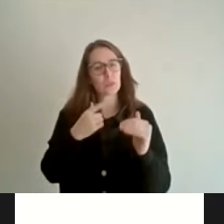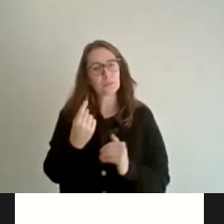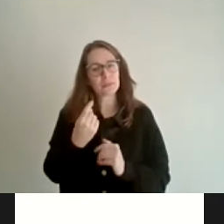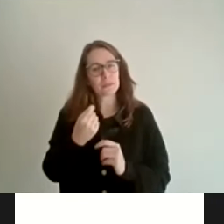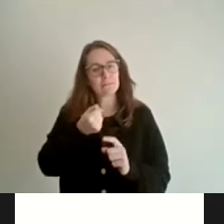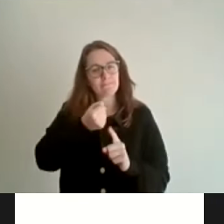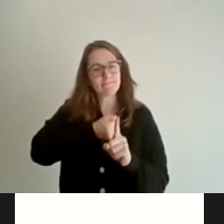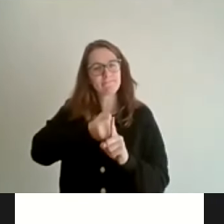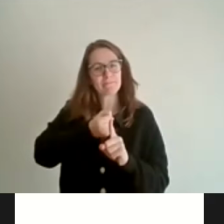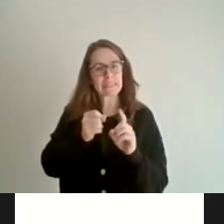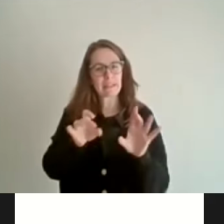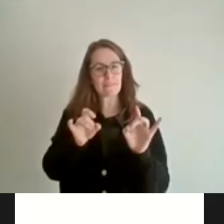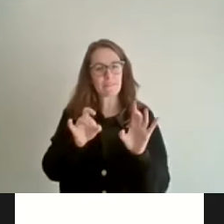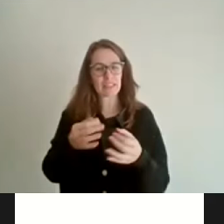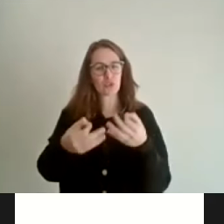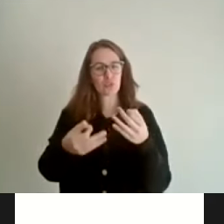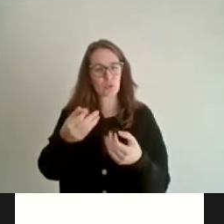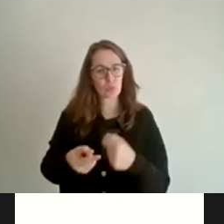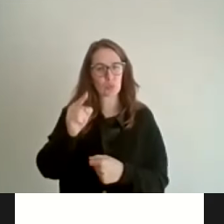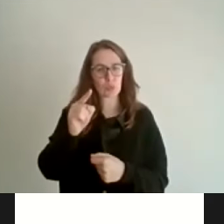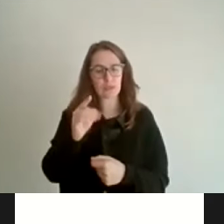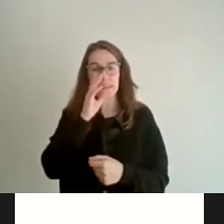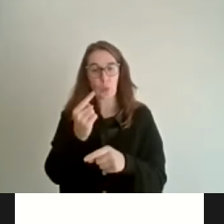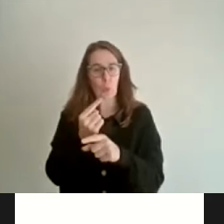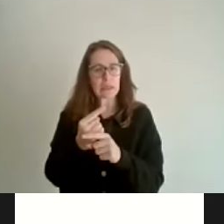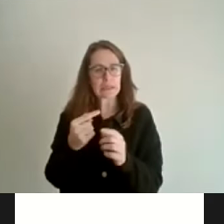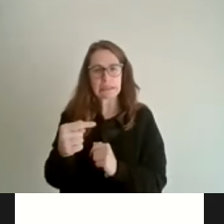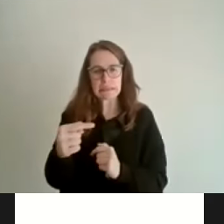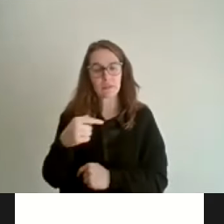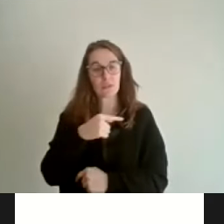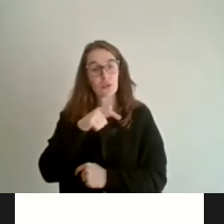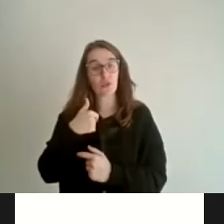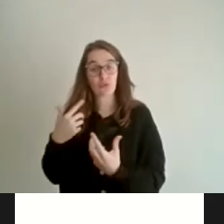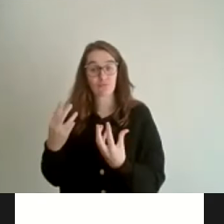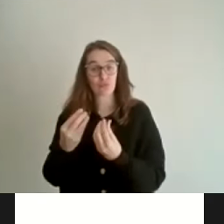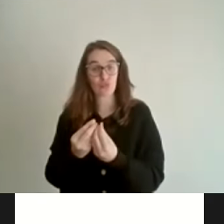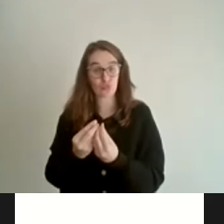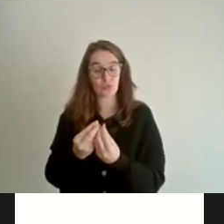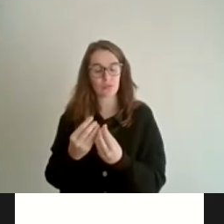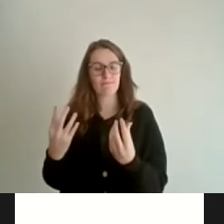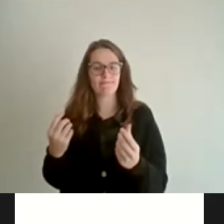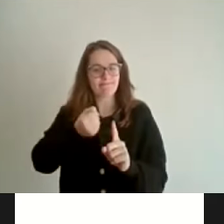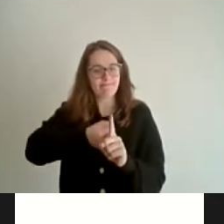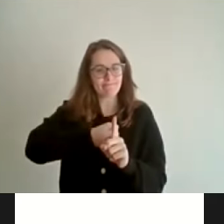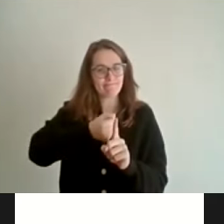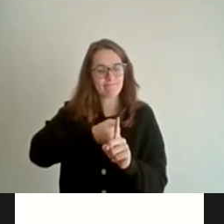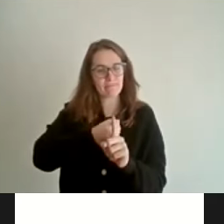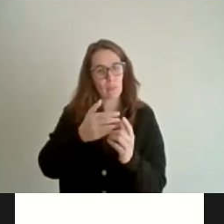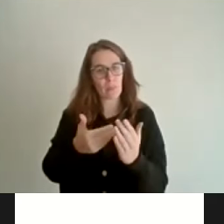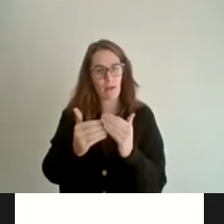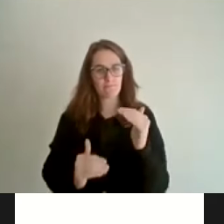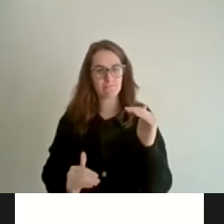injustices, inequalities together with them on an equal terms. And while a lot